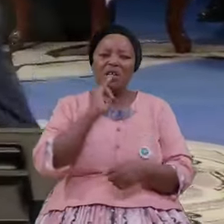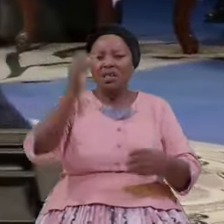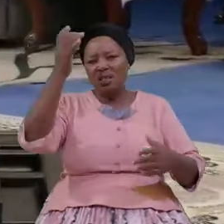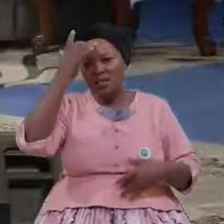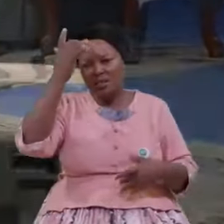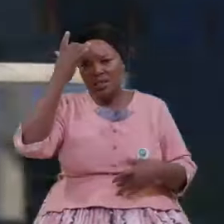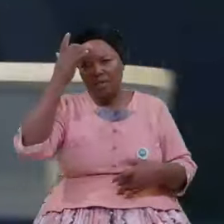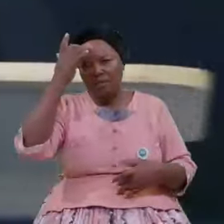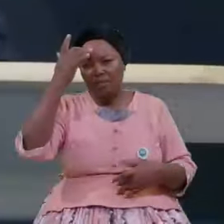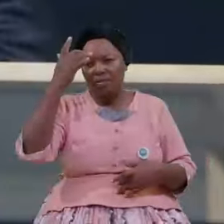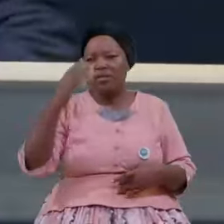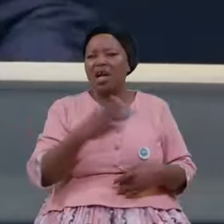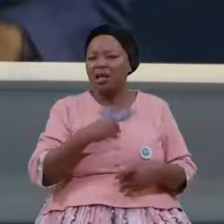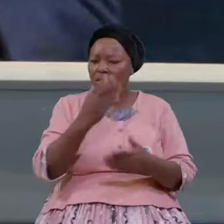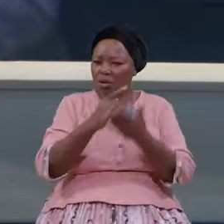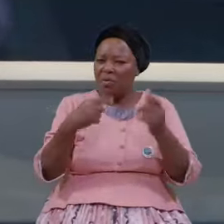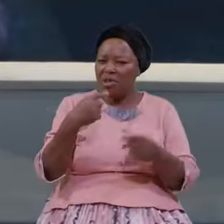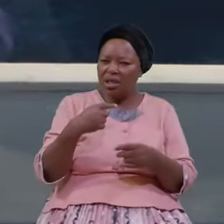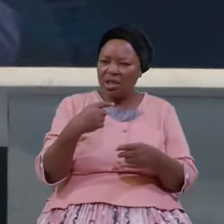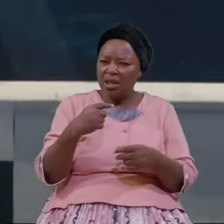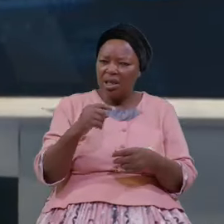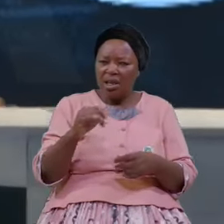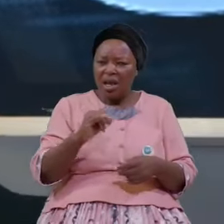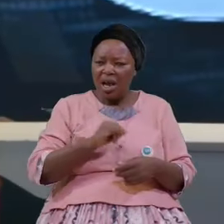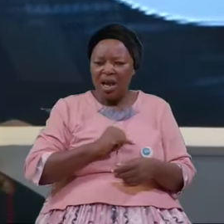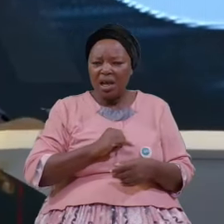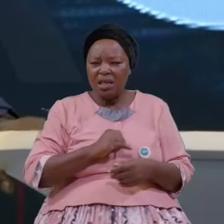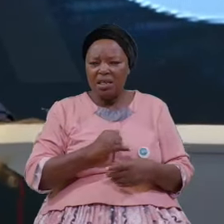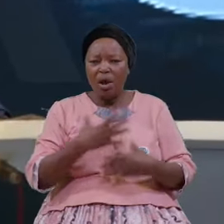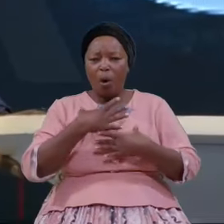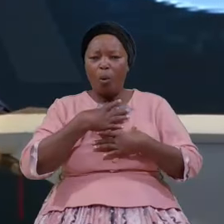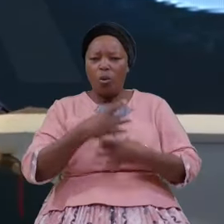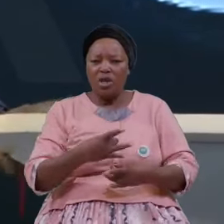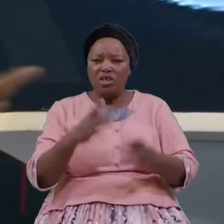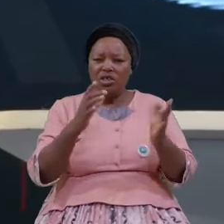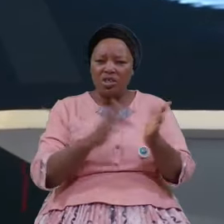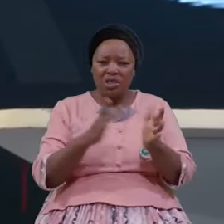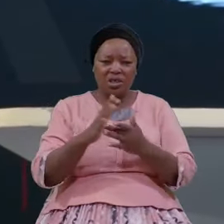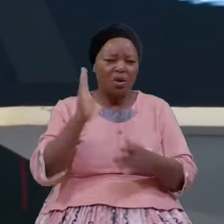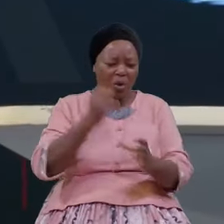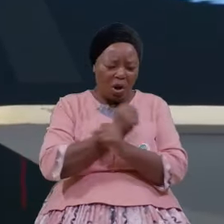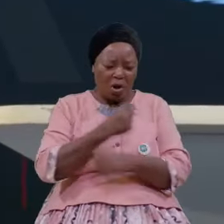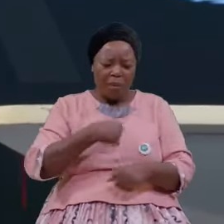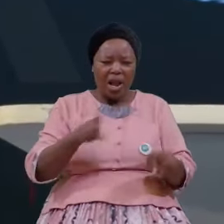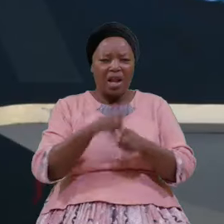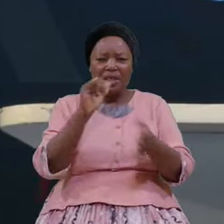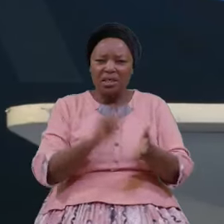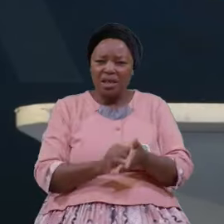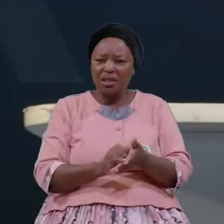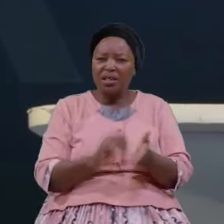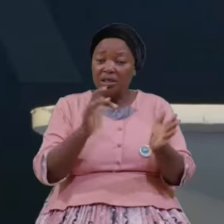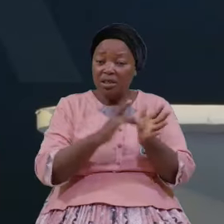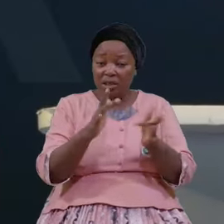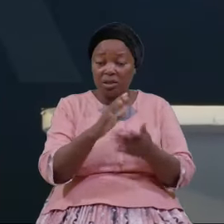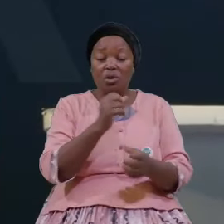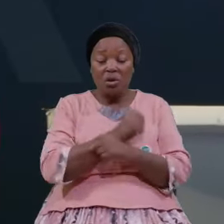somebody says, I wish Jesus would love me like that. He loves everyone. And actually, it's